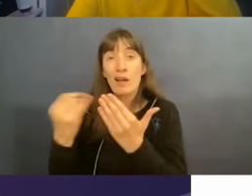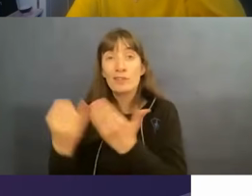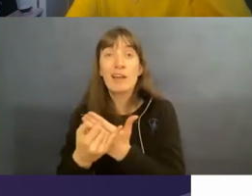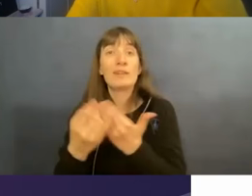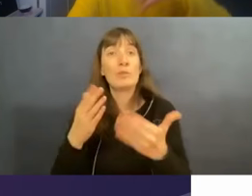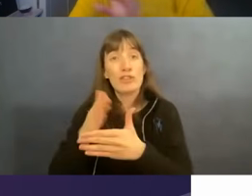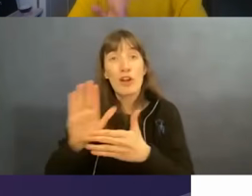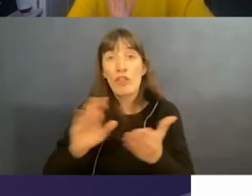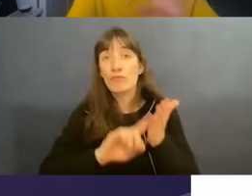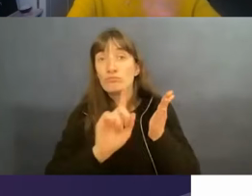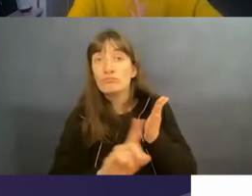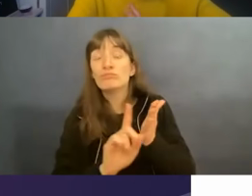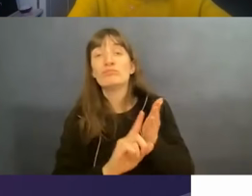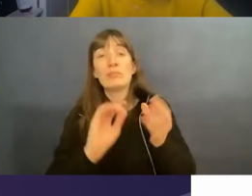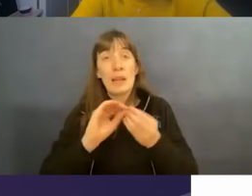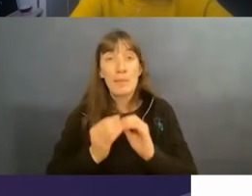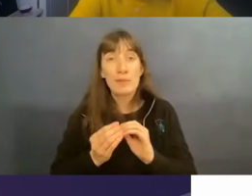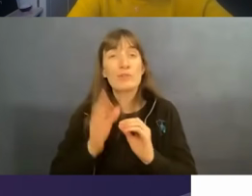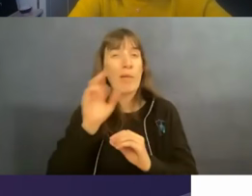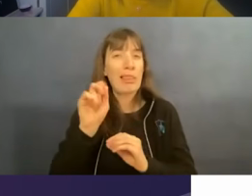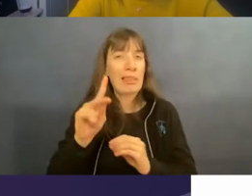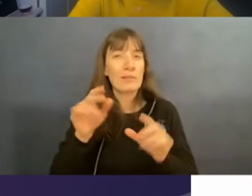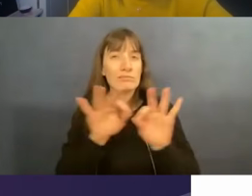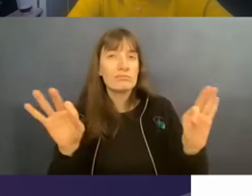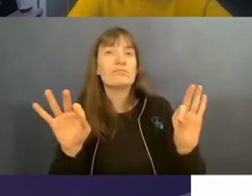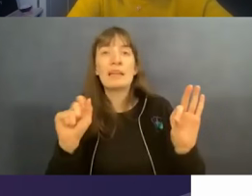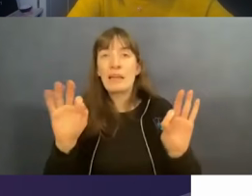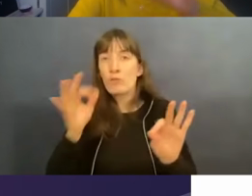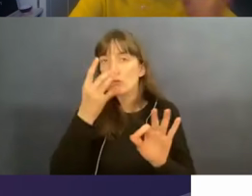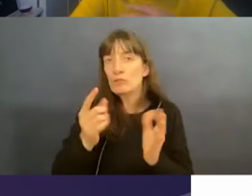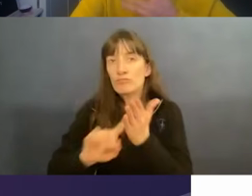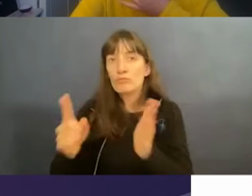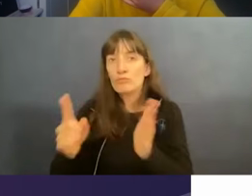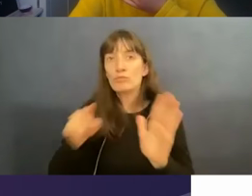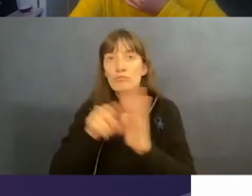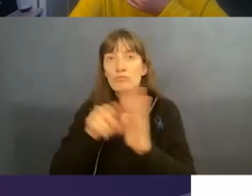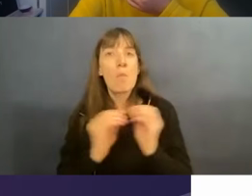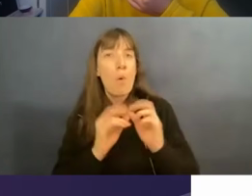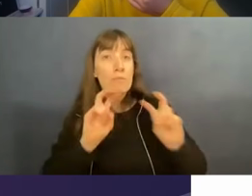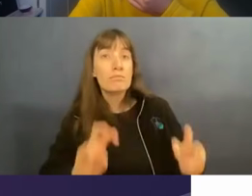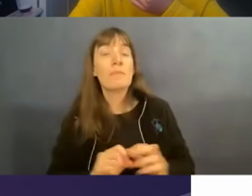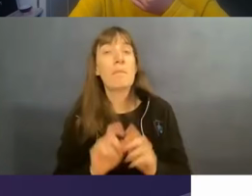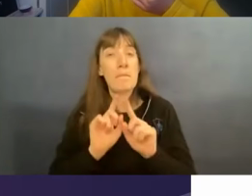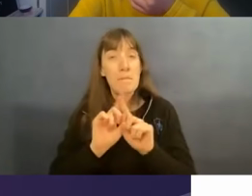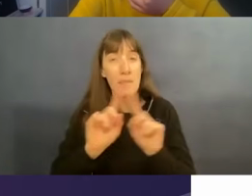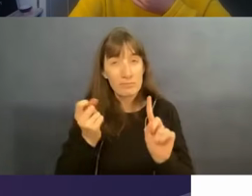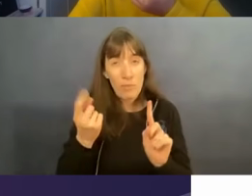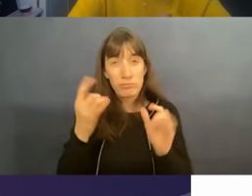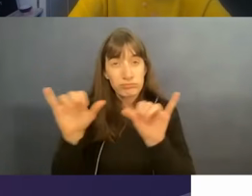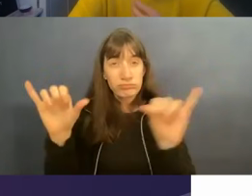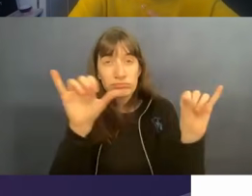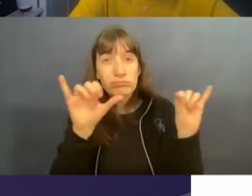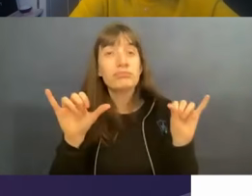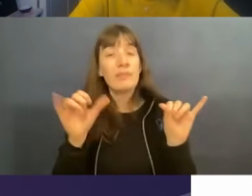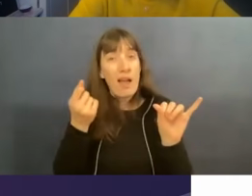well. So we will link those later on if you're interested in learning about that more, but just so we all are coming from the same context of kind